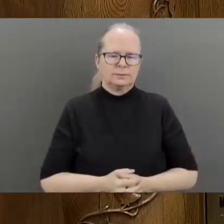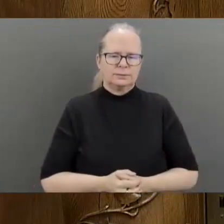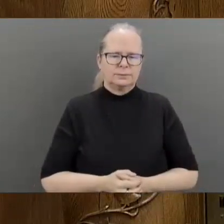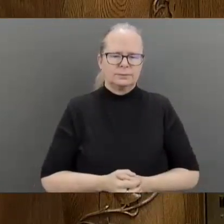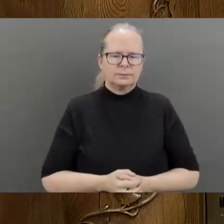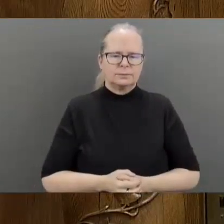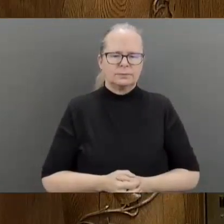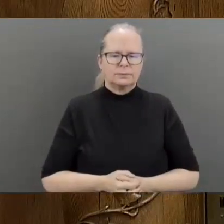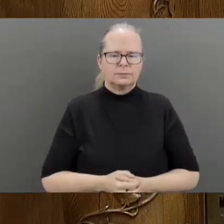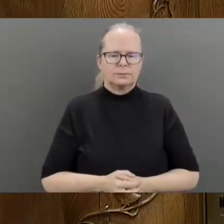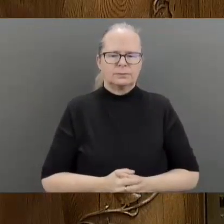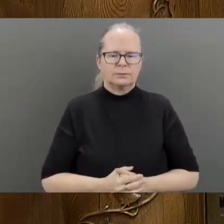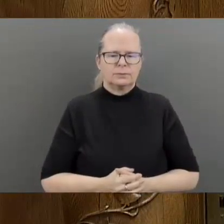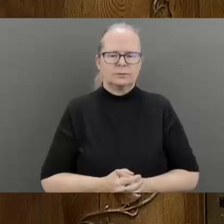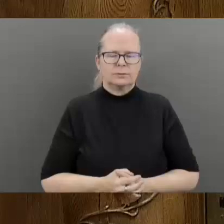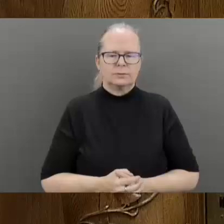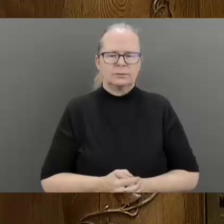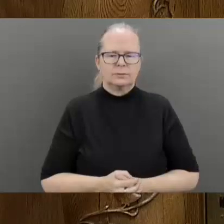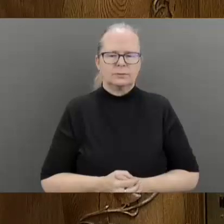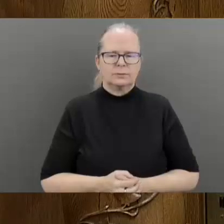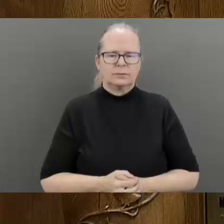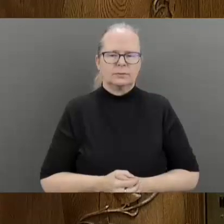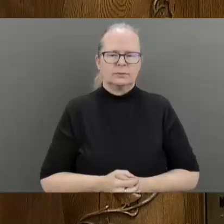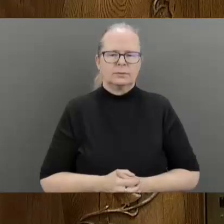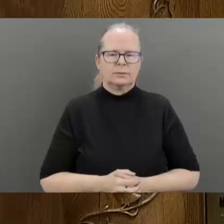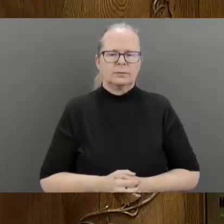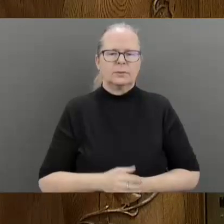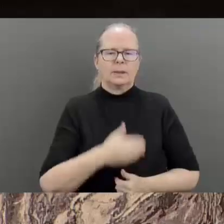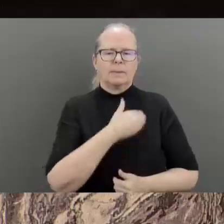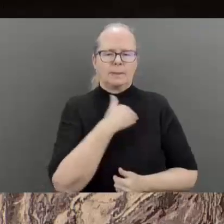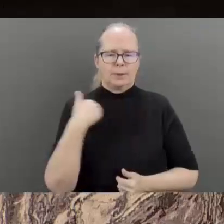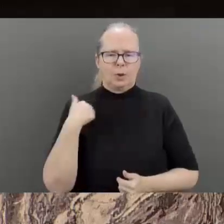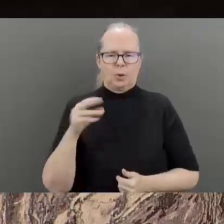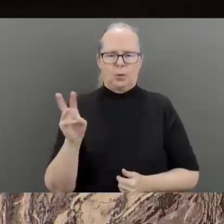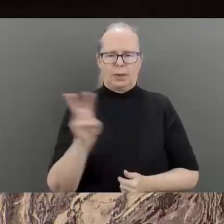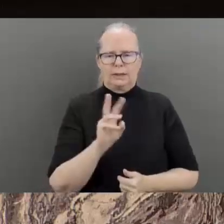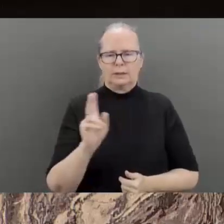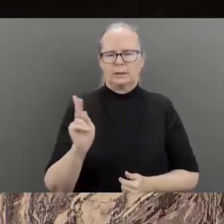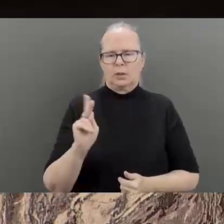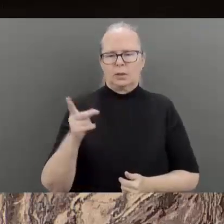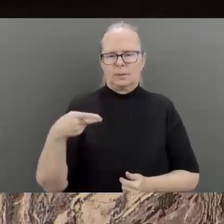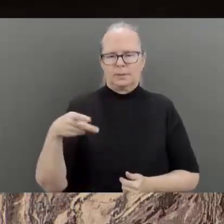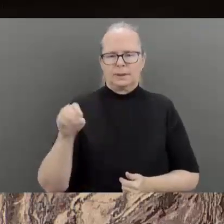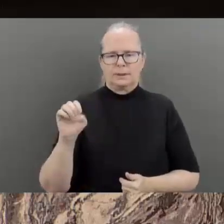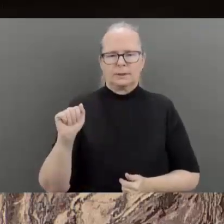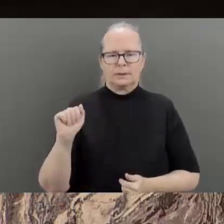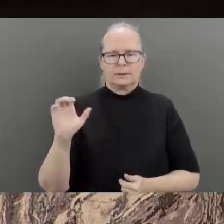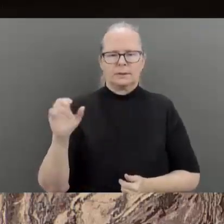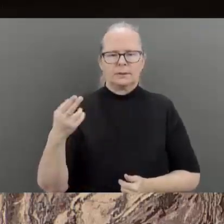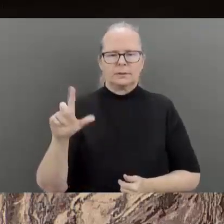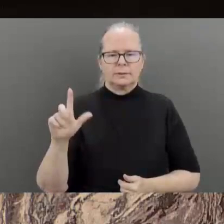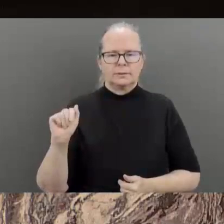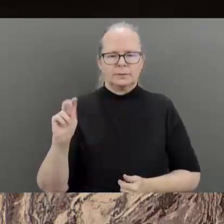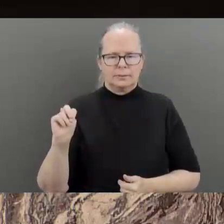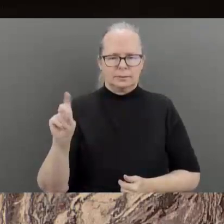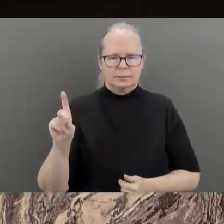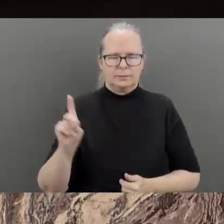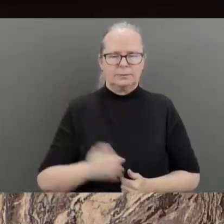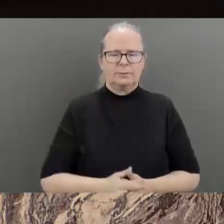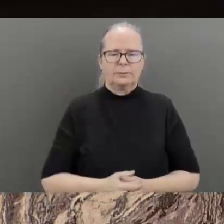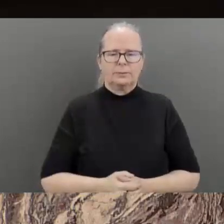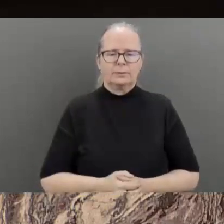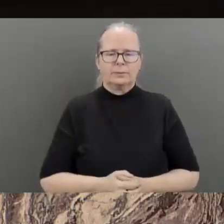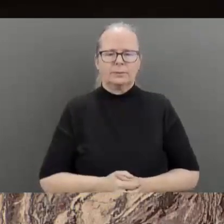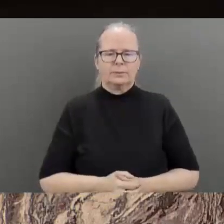Member for West Kelowna Beachland. Thank you, Mr. Speaker. As a former police officer, I've seen the risks our